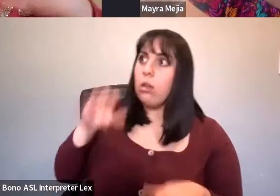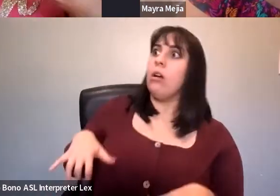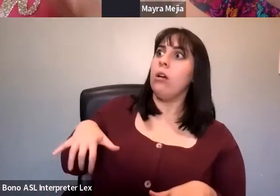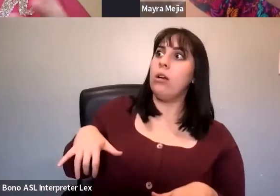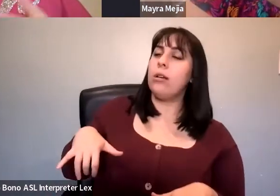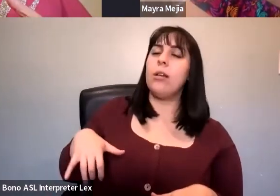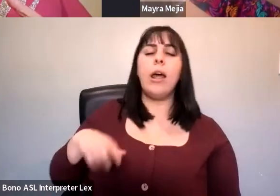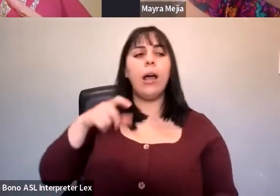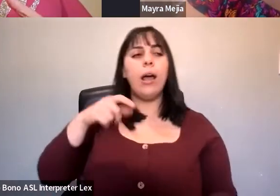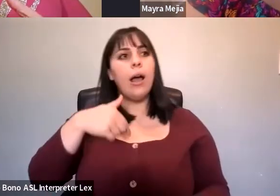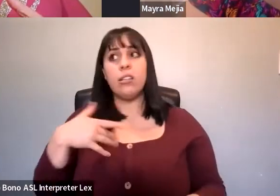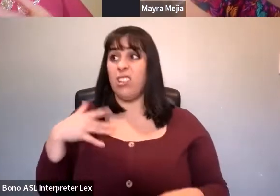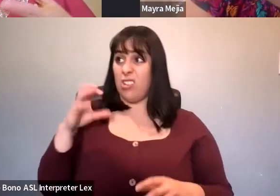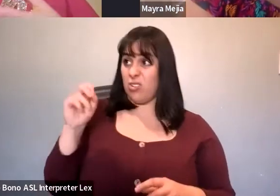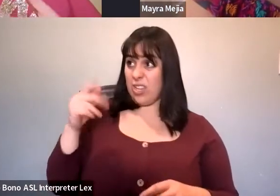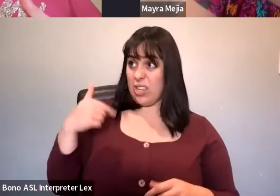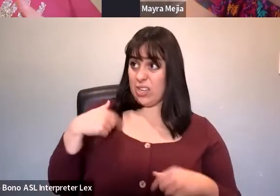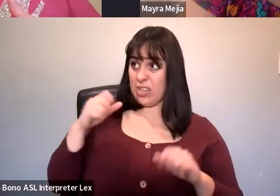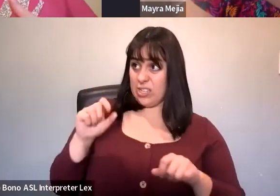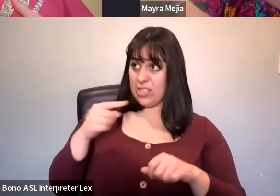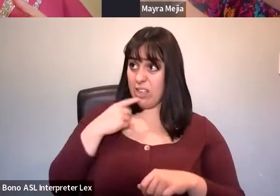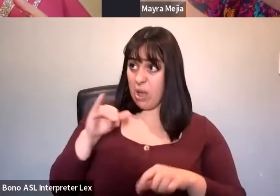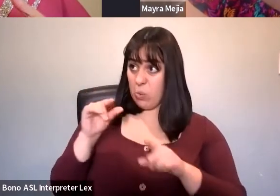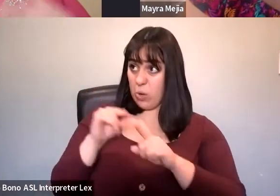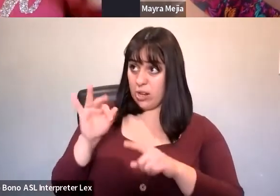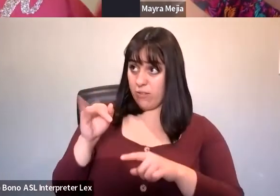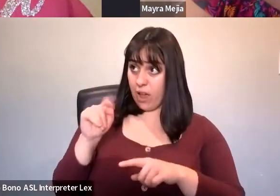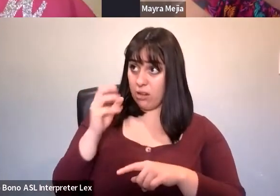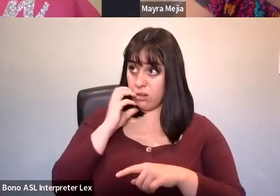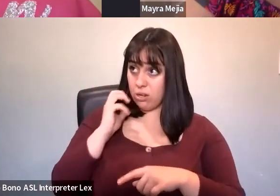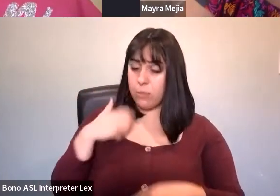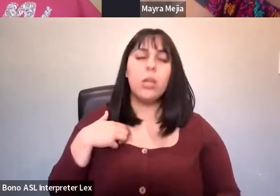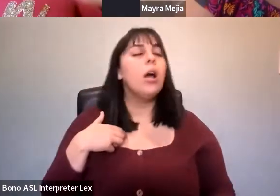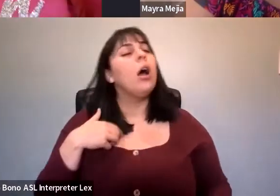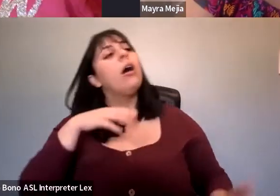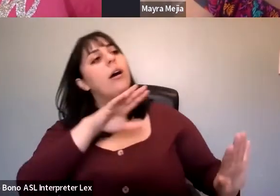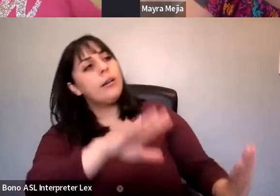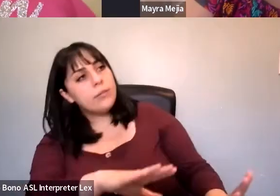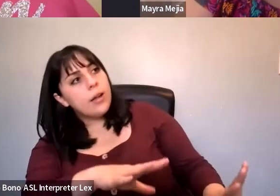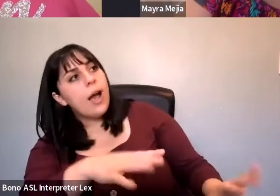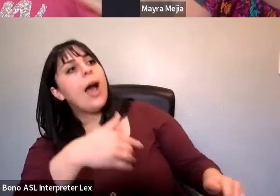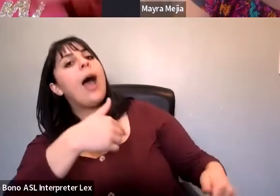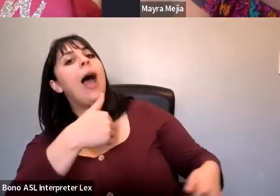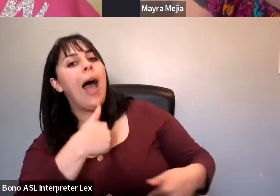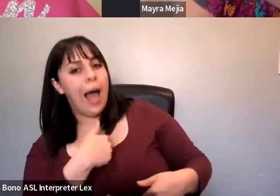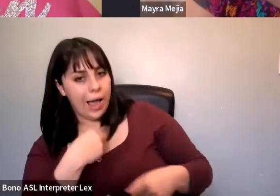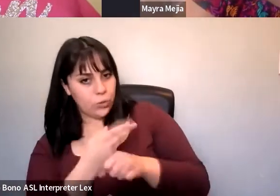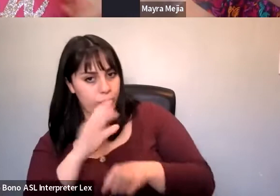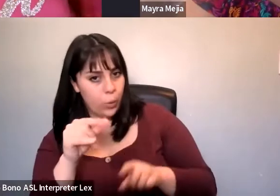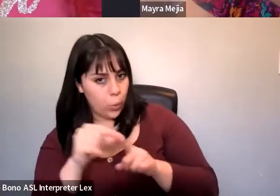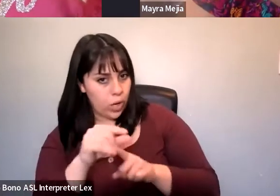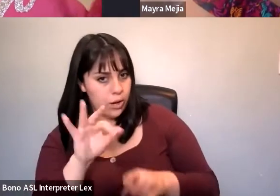that kind of intro to it and say, well, I use the word fat. I'm okay with the word fat as a